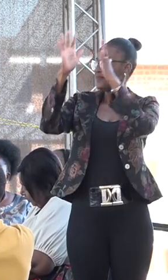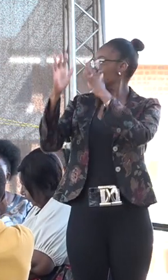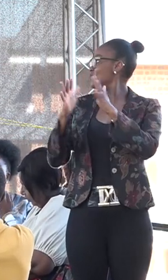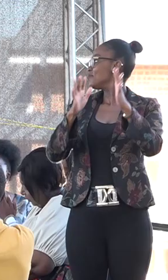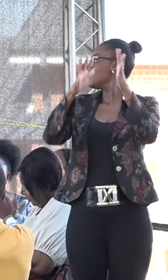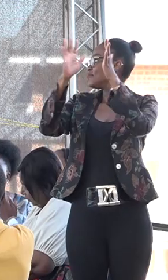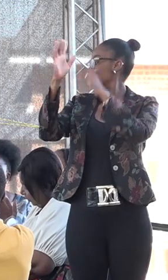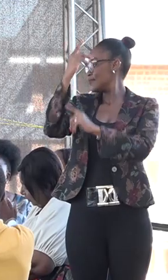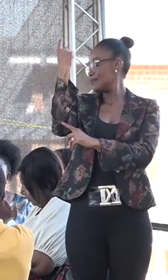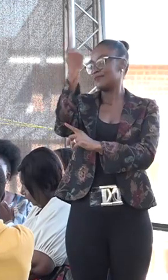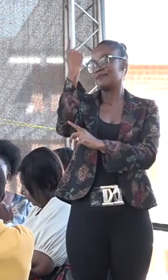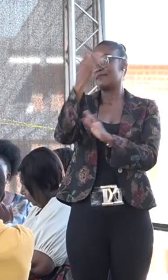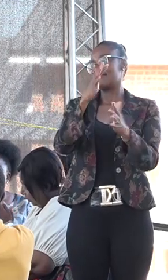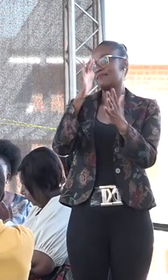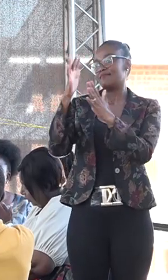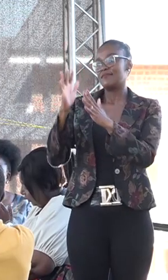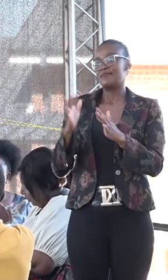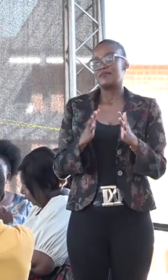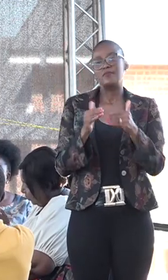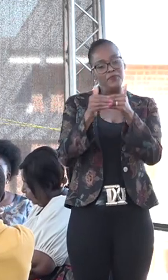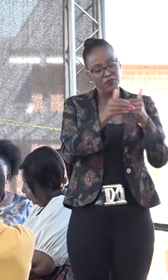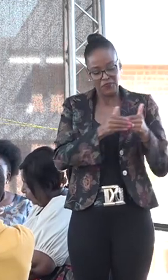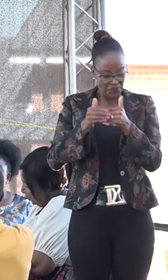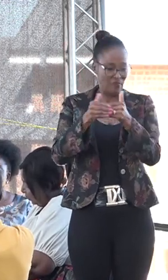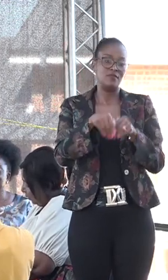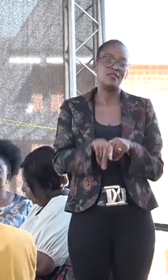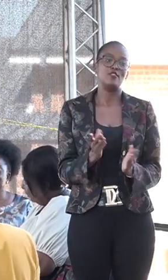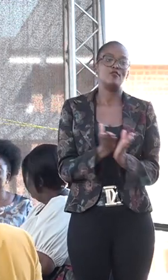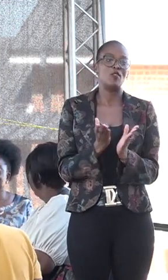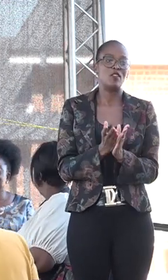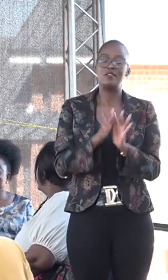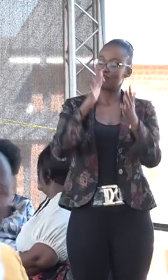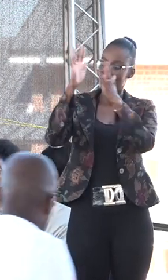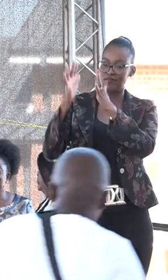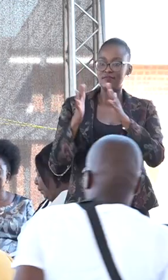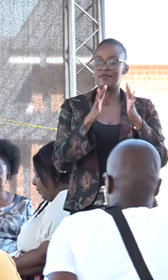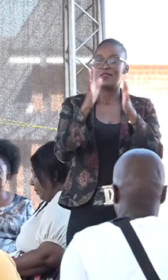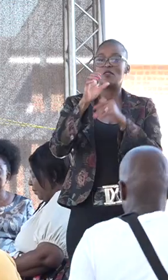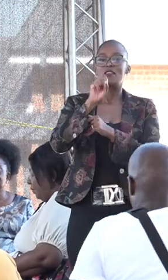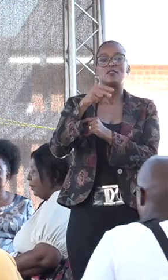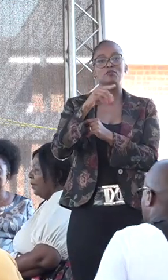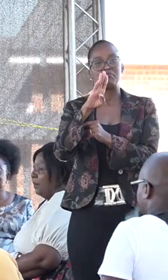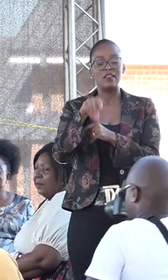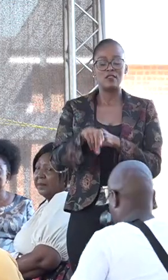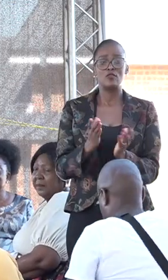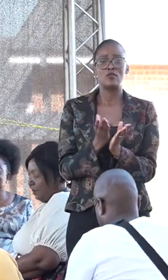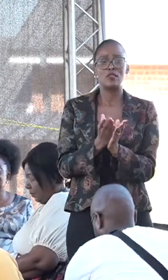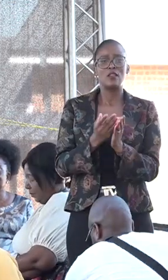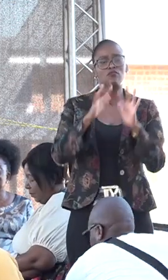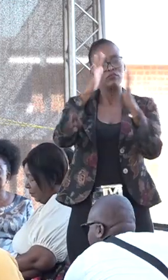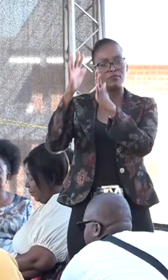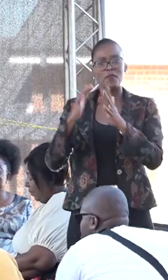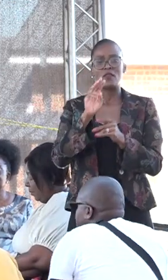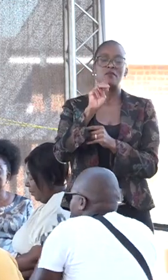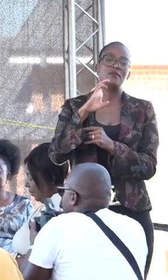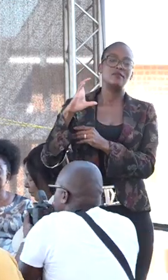Congratulations, Principal. Let's talk about the scholars Alina. And congratulations to the SGB. Congratulations,